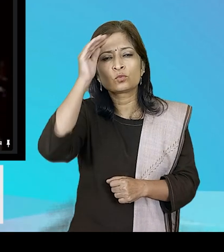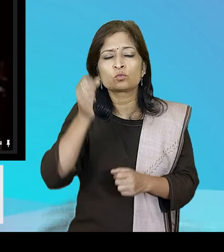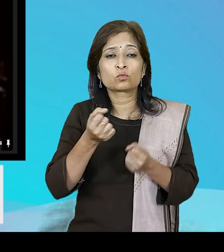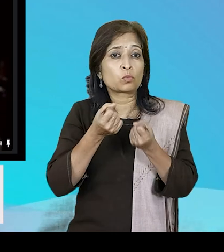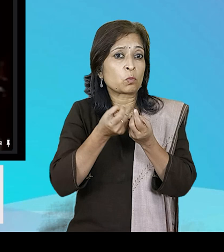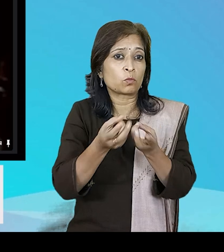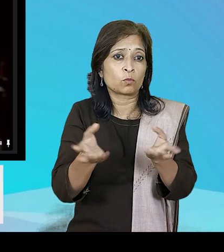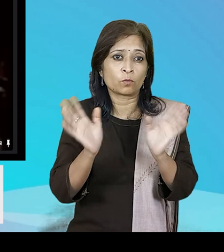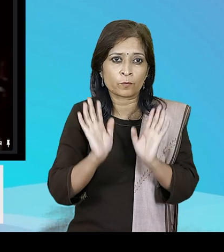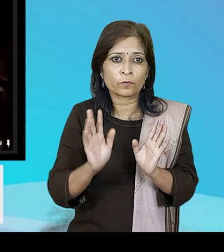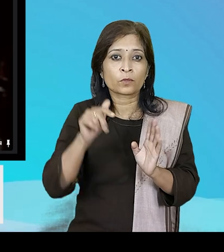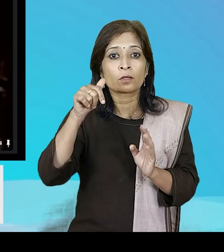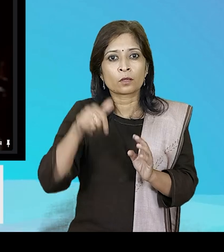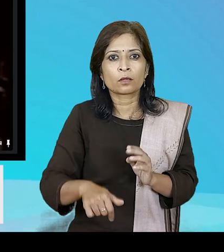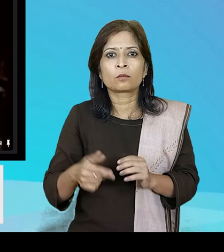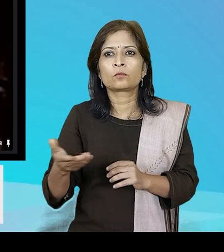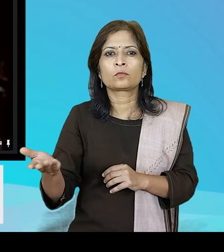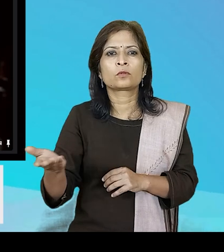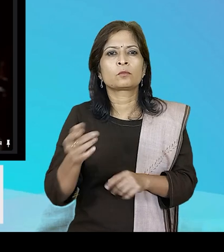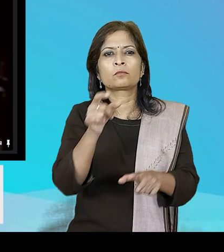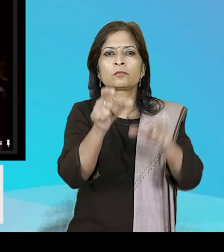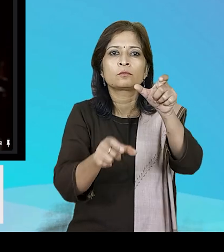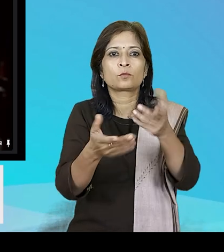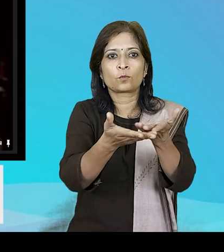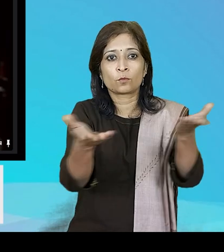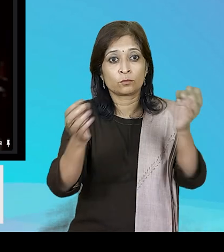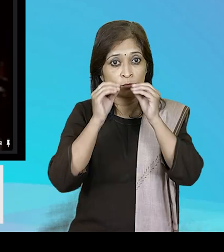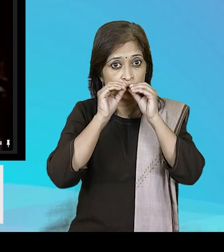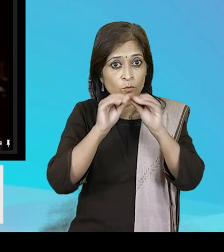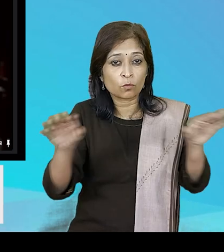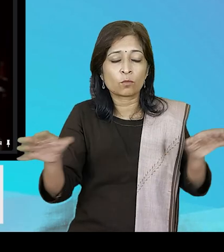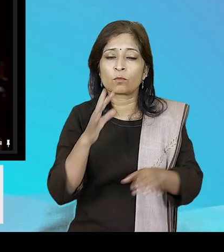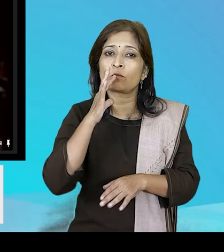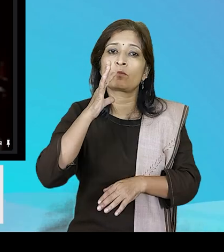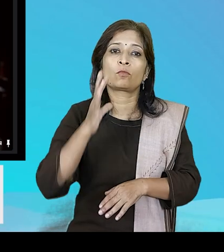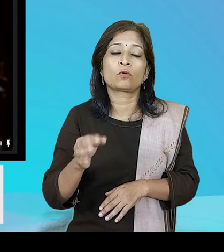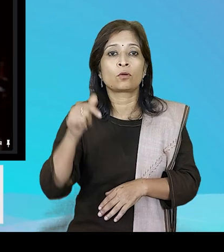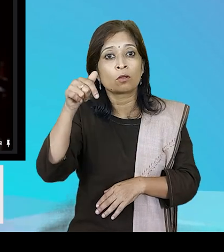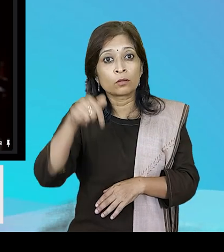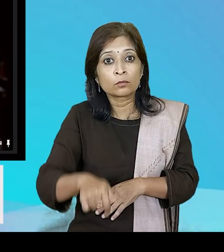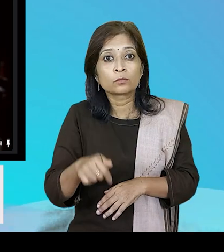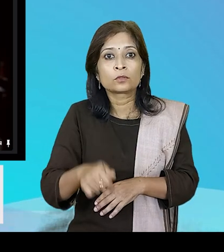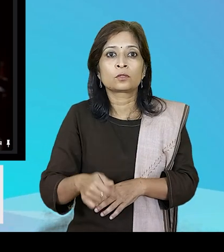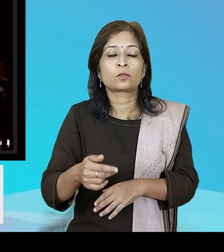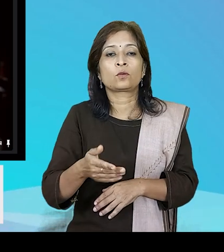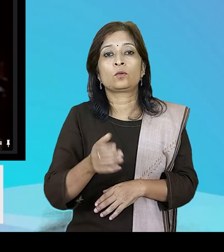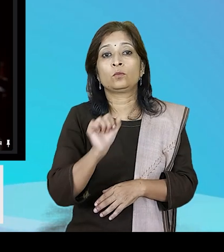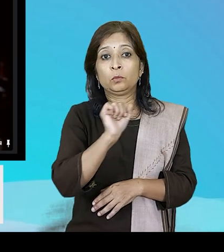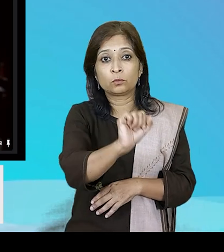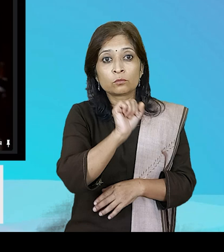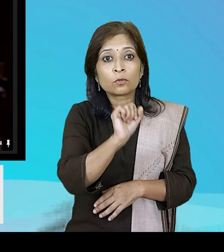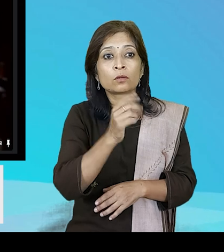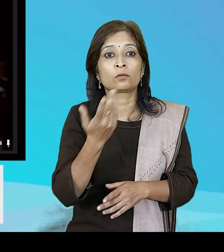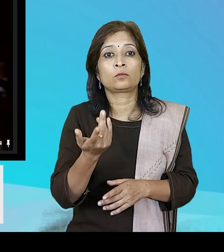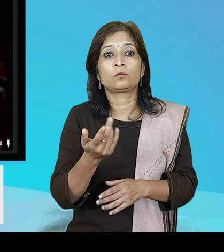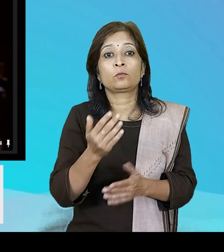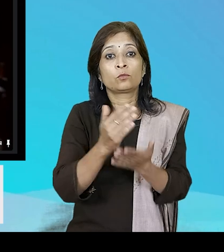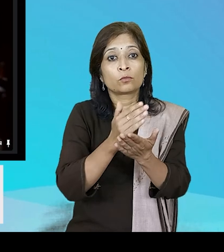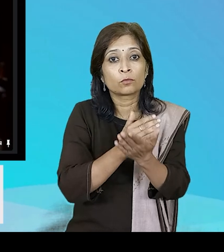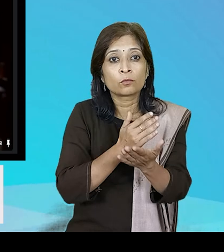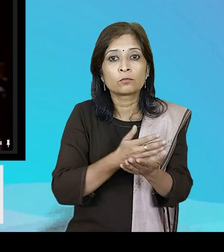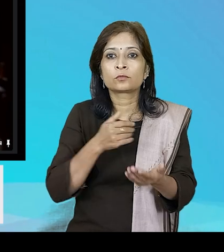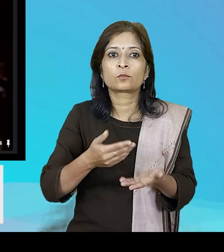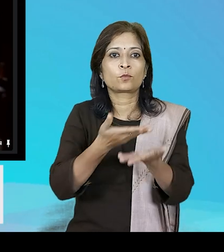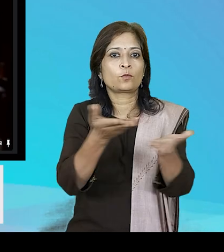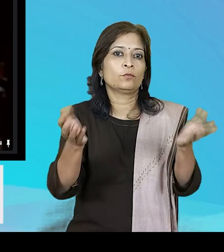of information that we need to provide to the public, and I Yes, am ma'am. glad that through your medium,